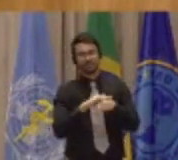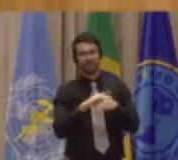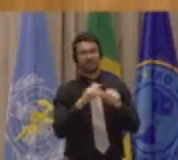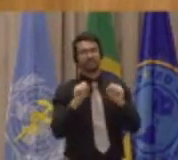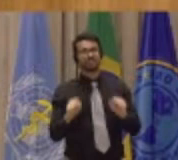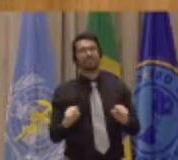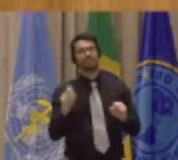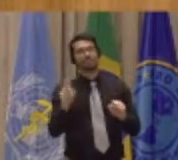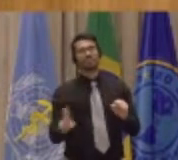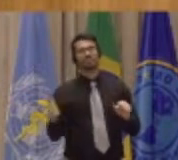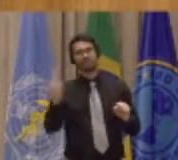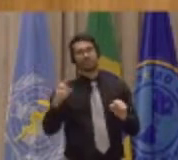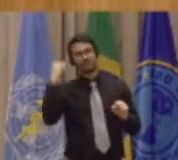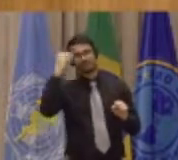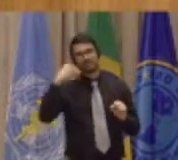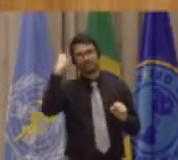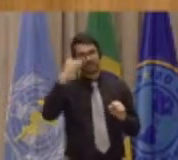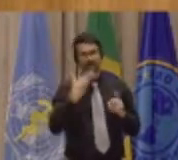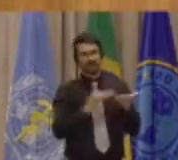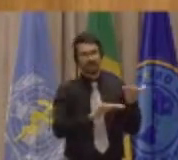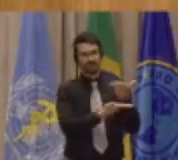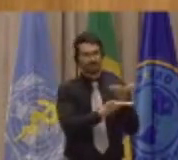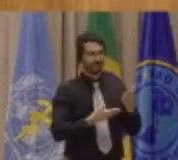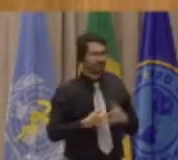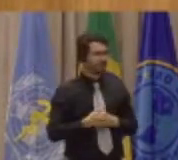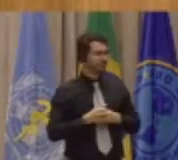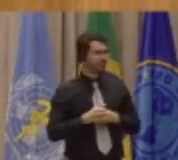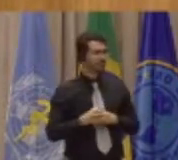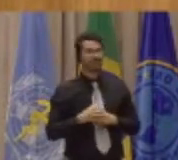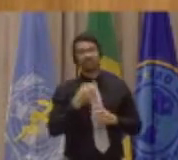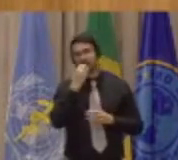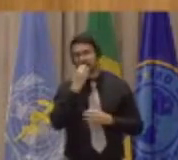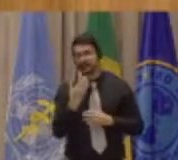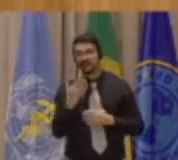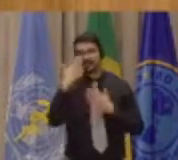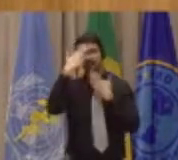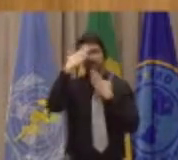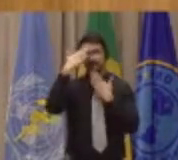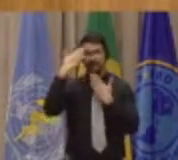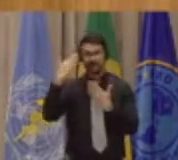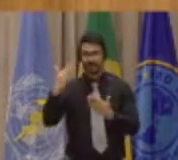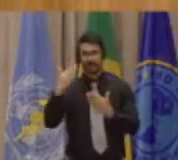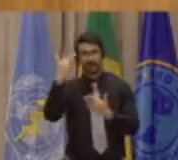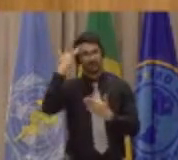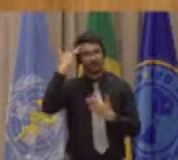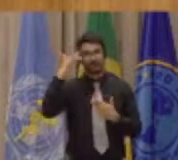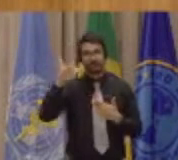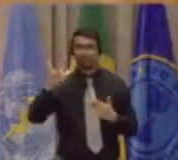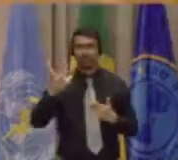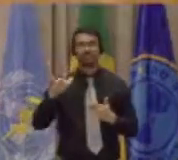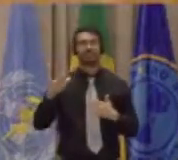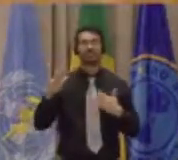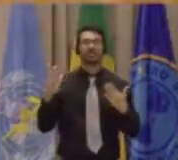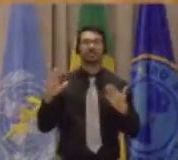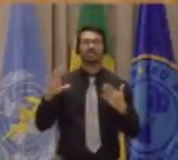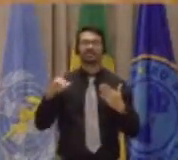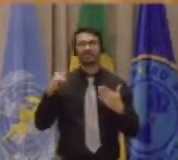another conditions that could be benefit with these conditions. Thank you very much. I don't know